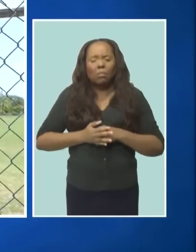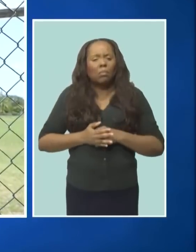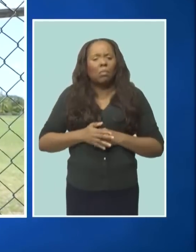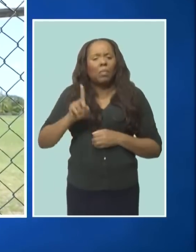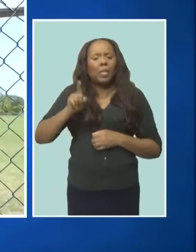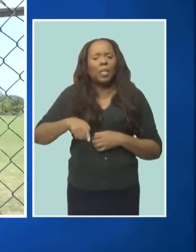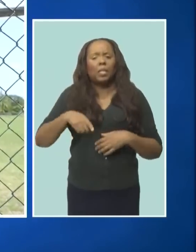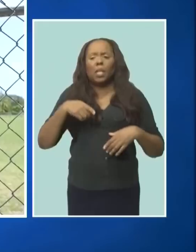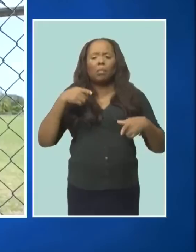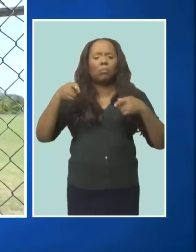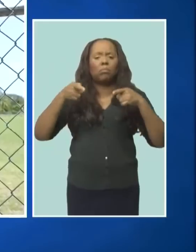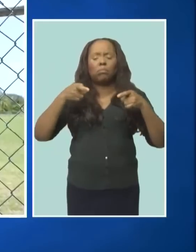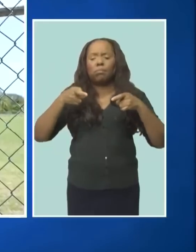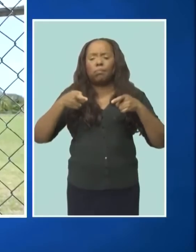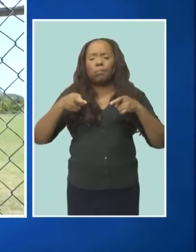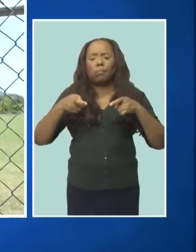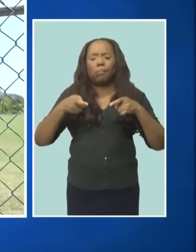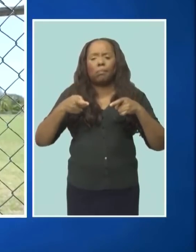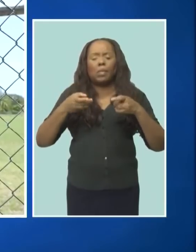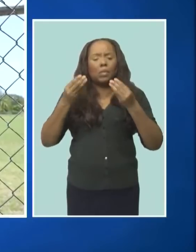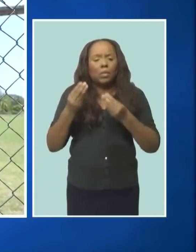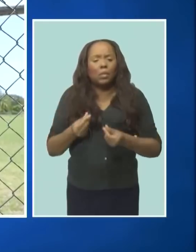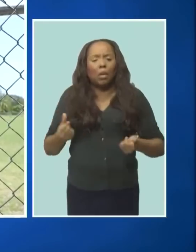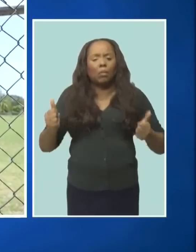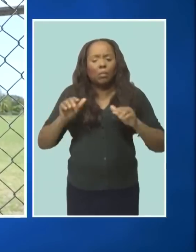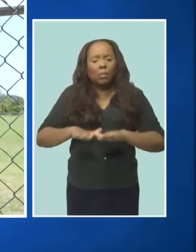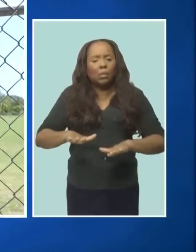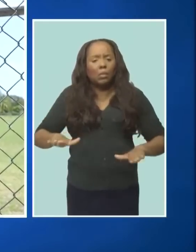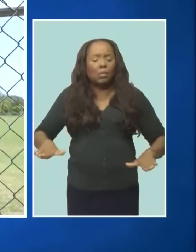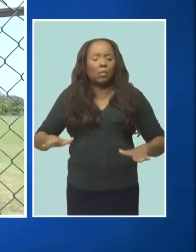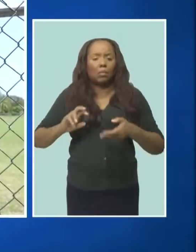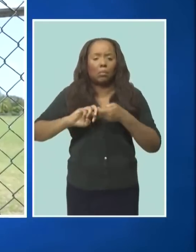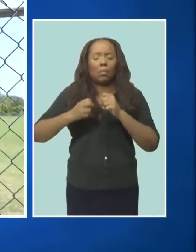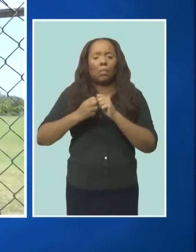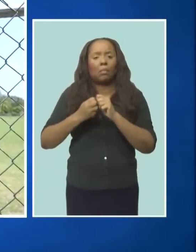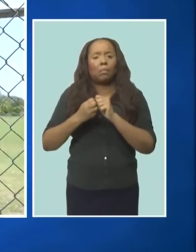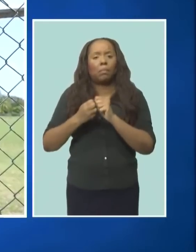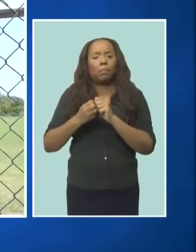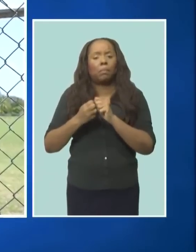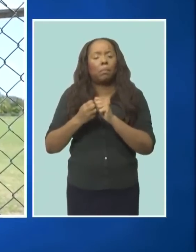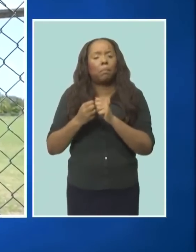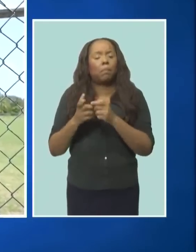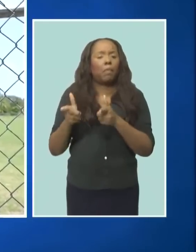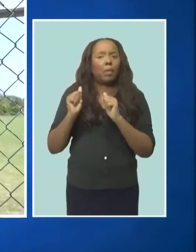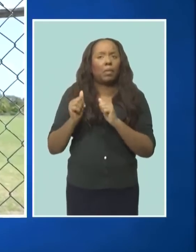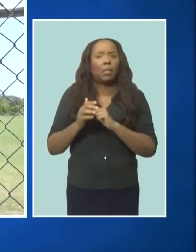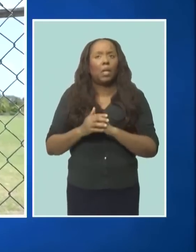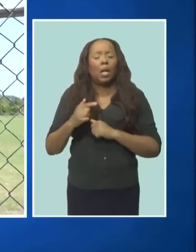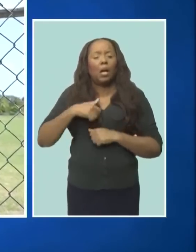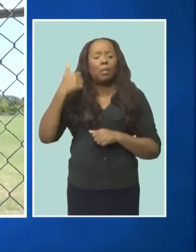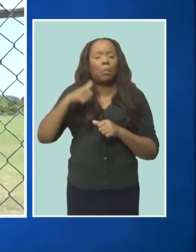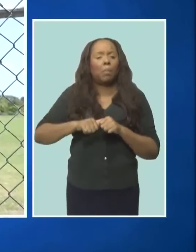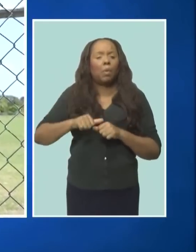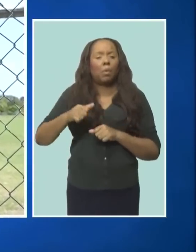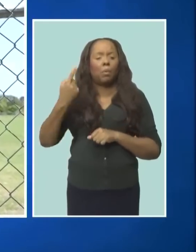an expedited way. One of the things that I remember was a case when I was manager of the child care board of a young girl who was abused at like